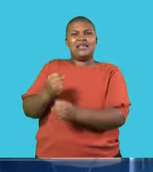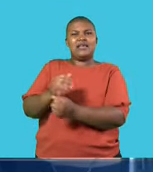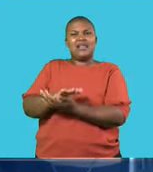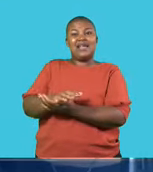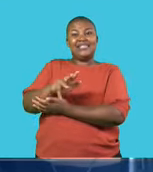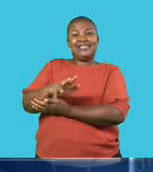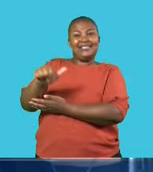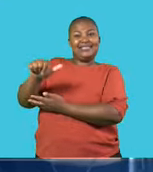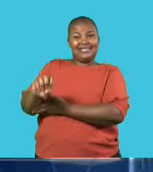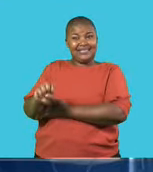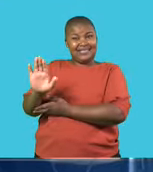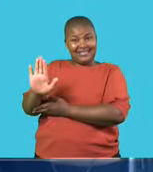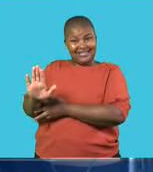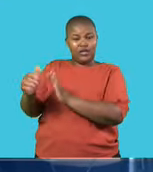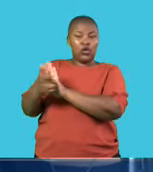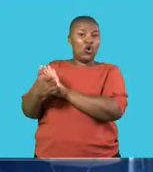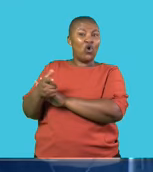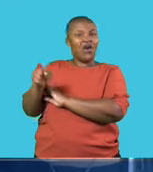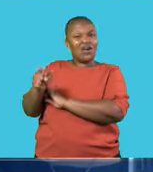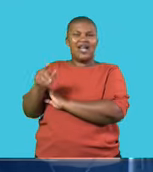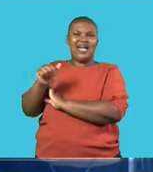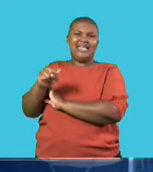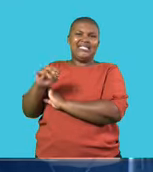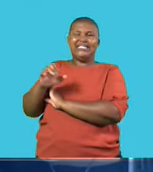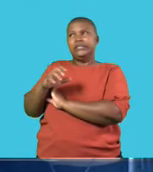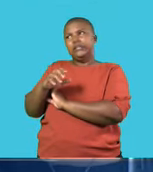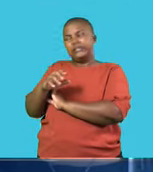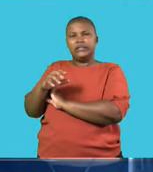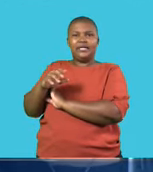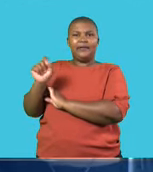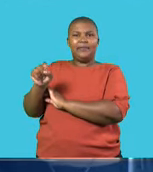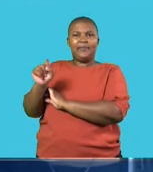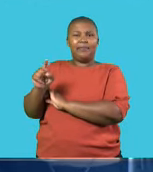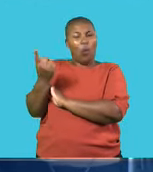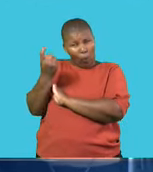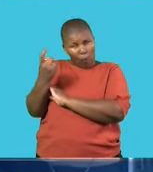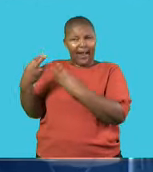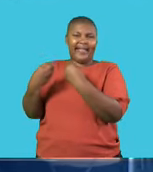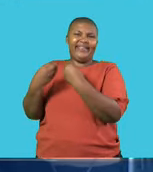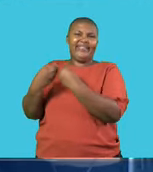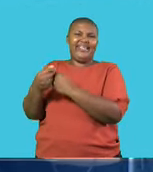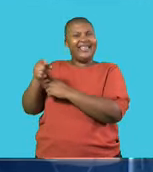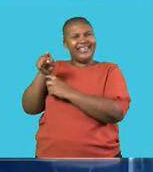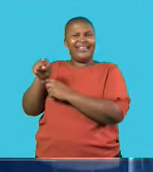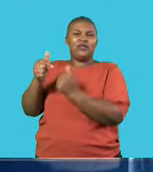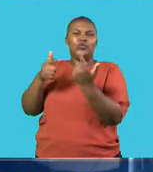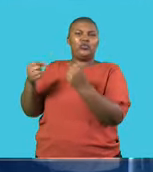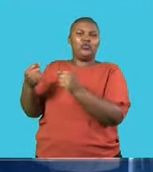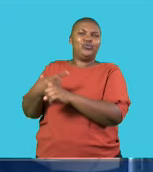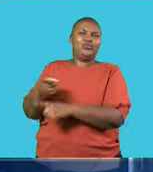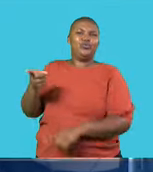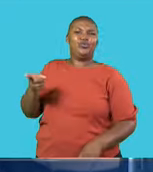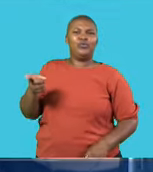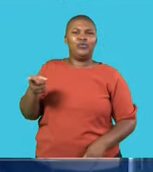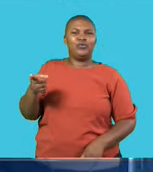banned, outlawed the ANC. ANC, one of the things it did, it went underground. It was never a